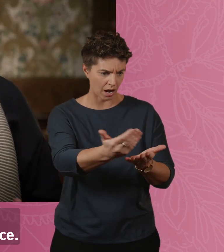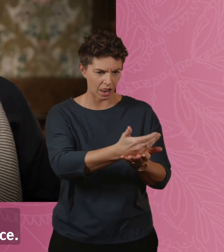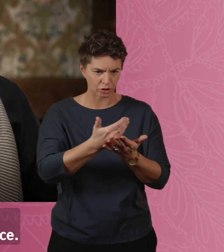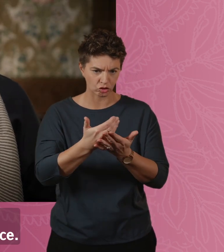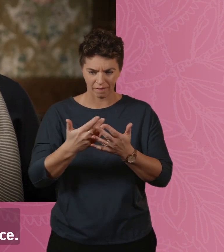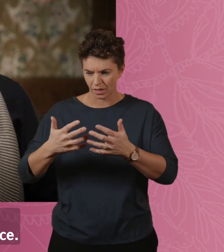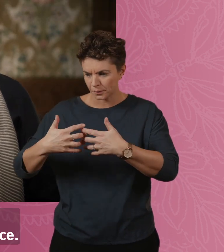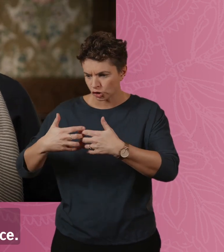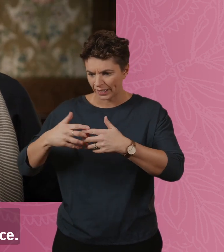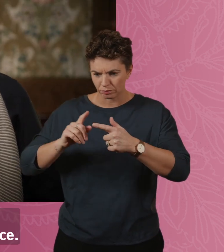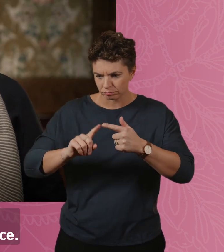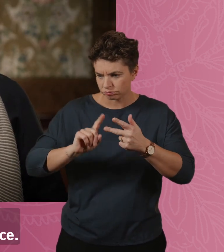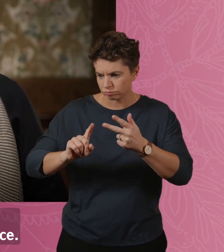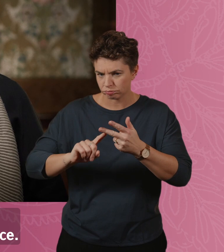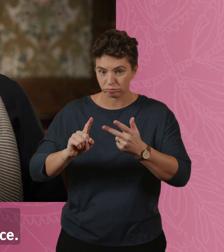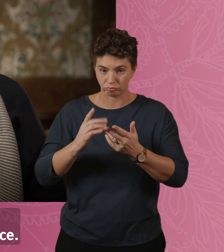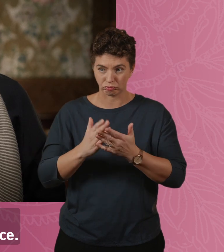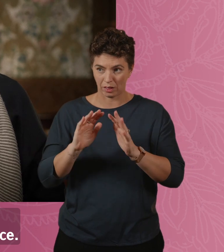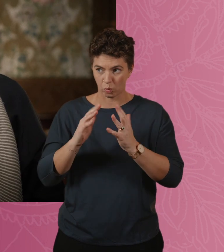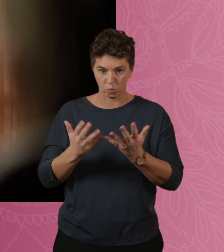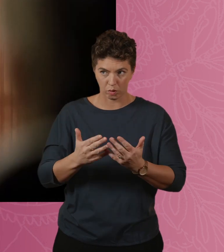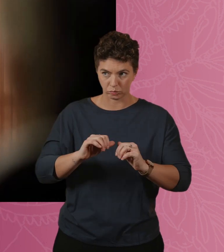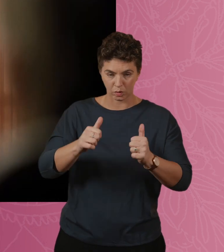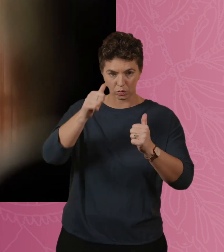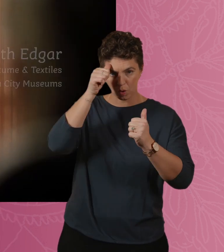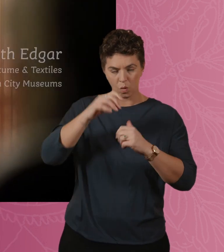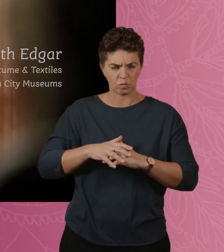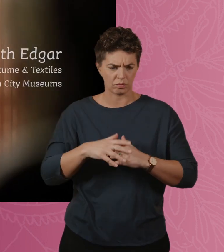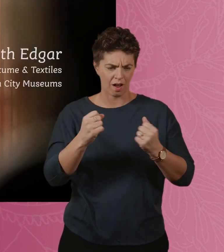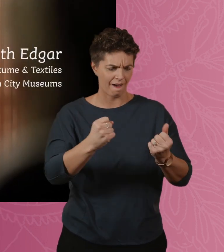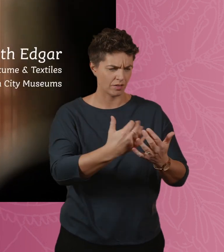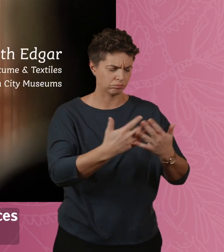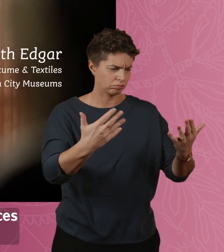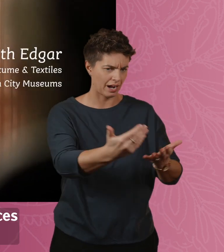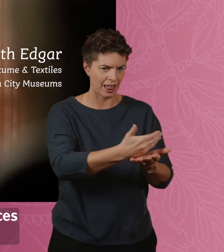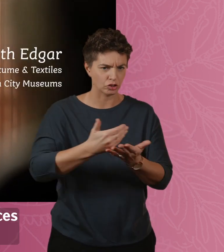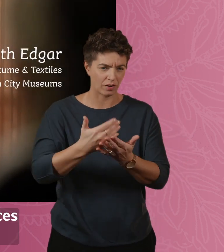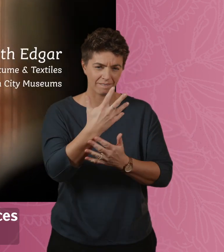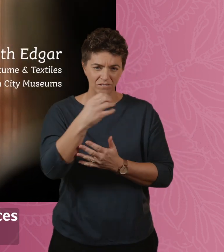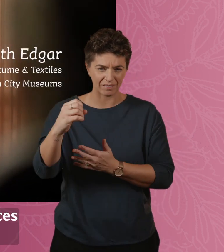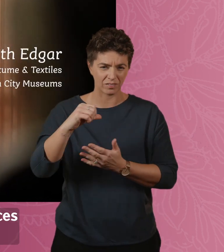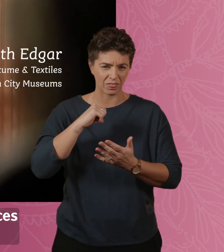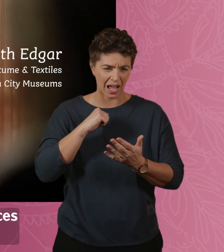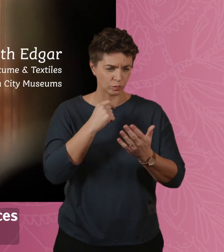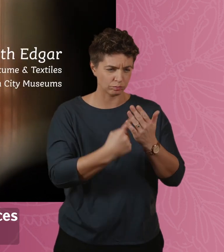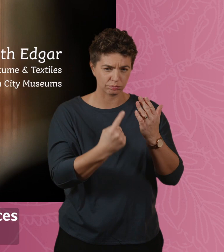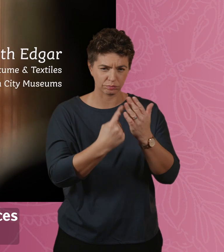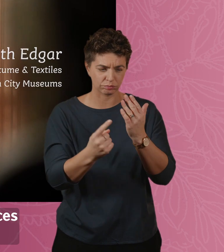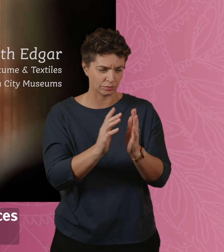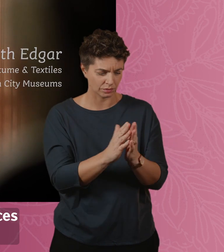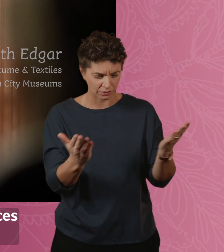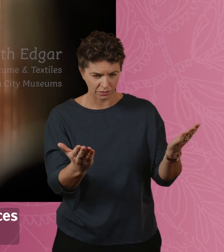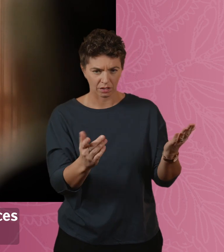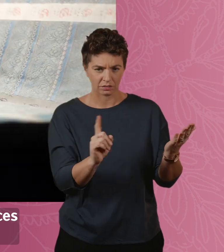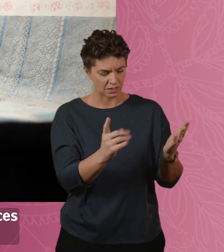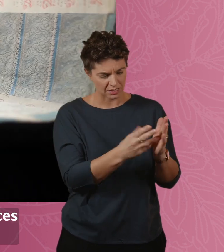lace machinery that's now of international importance. And the collection itself is huge. There are 50,000 individual lace pieces